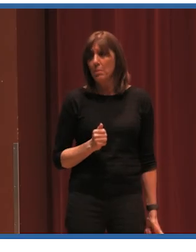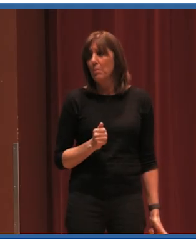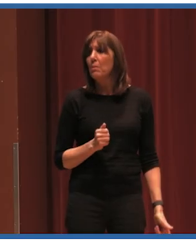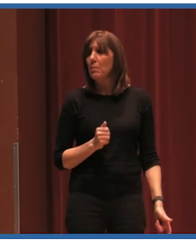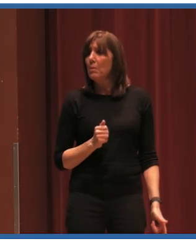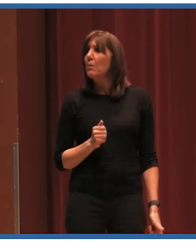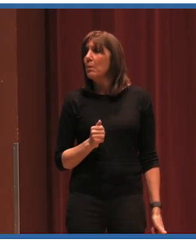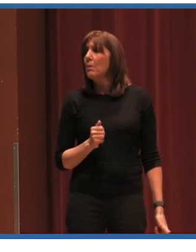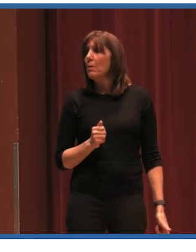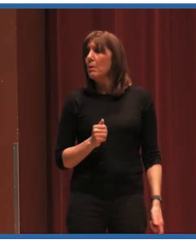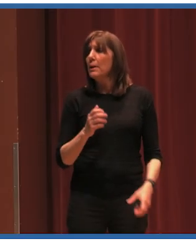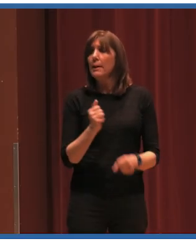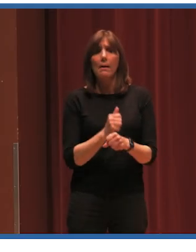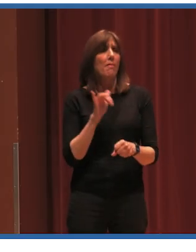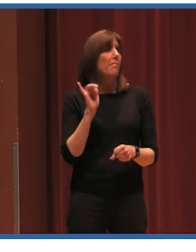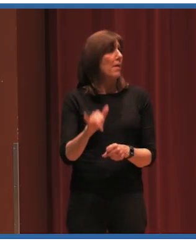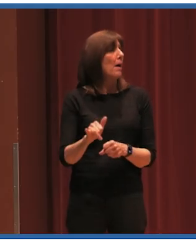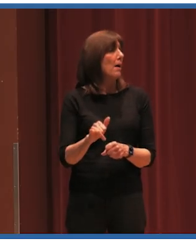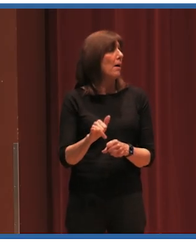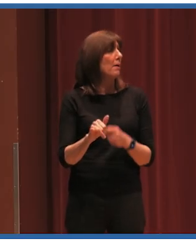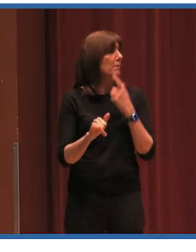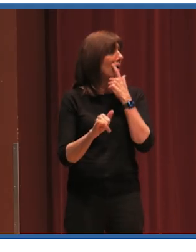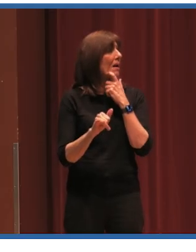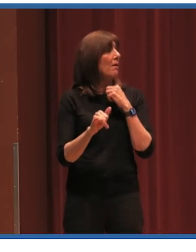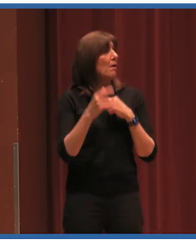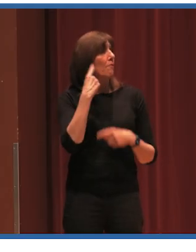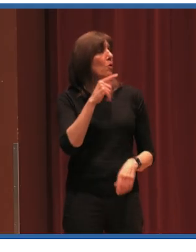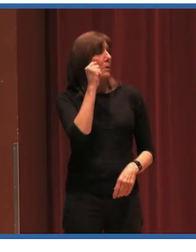get our adolescents vaccinated.